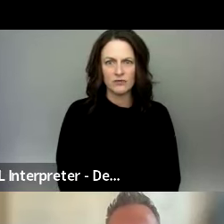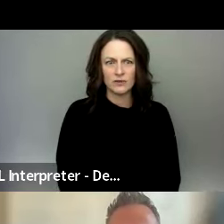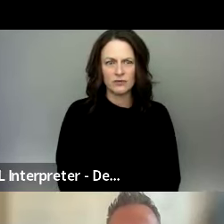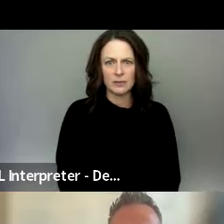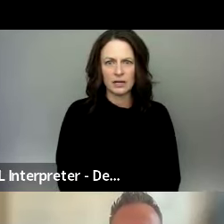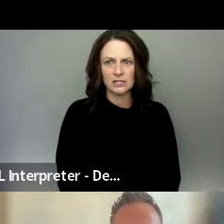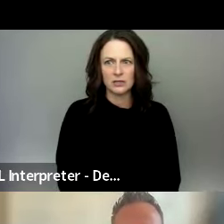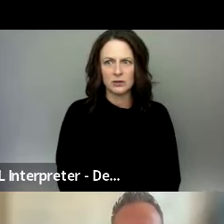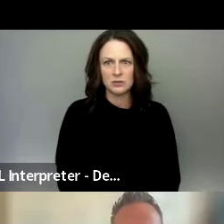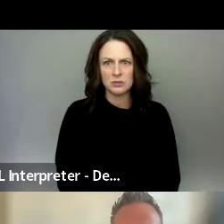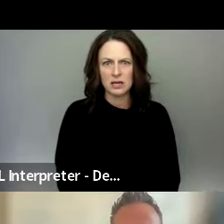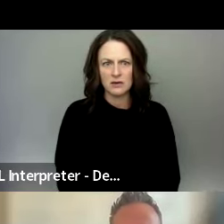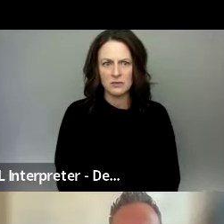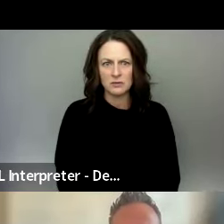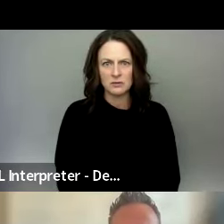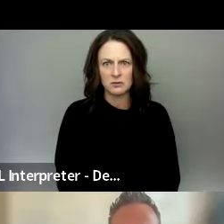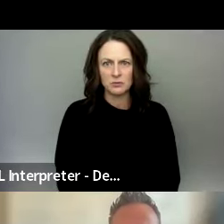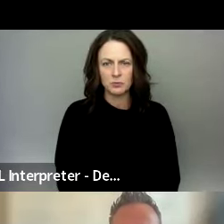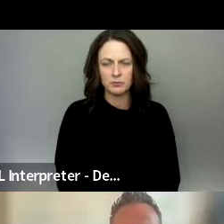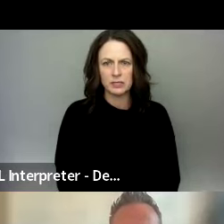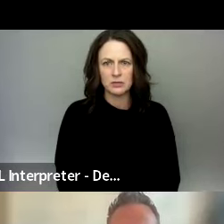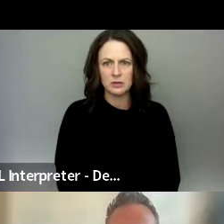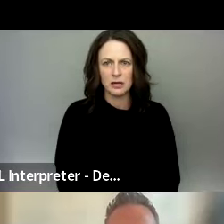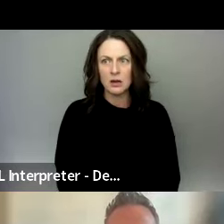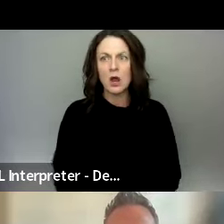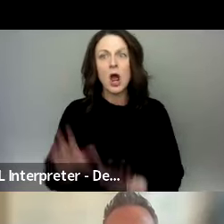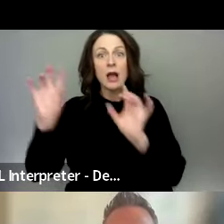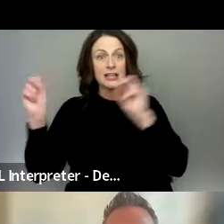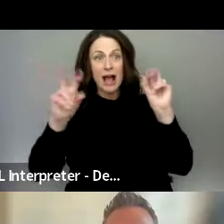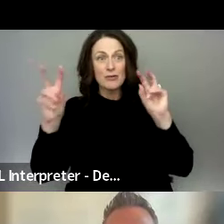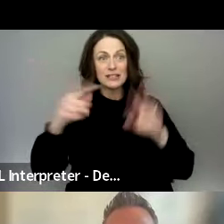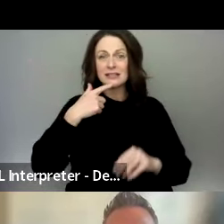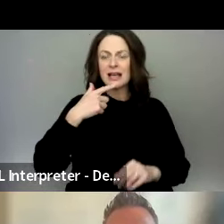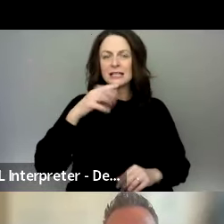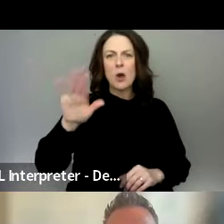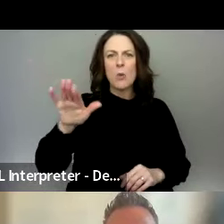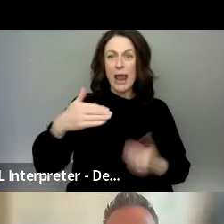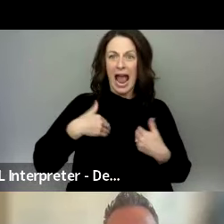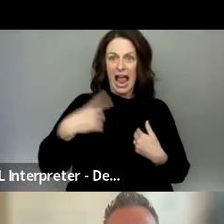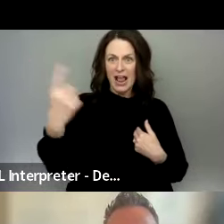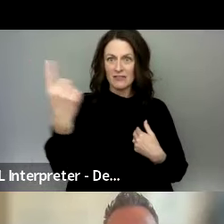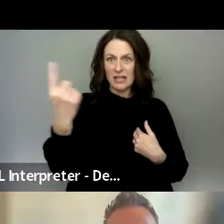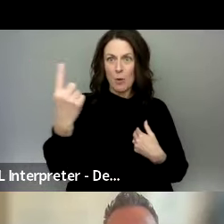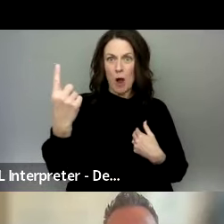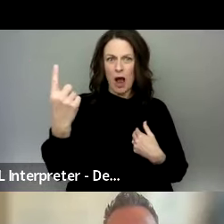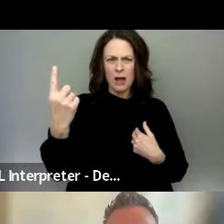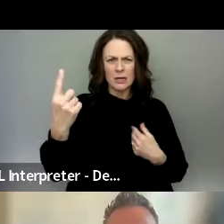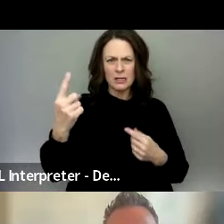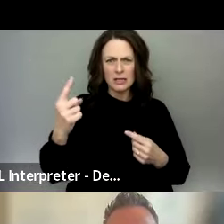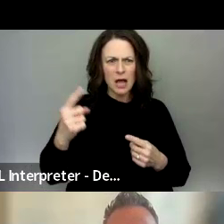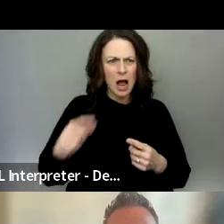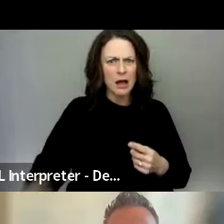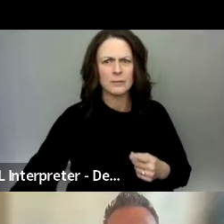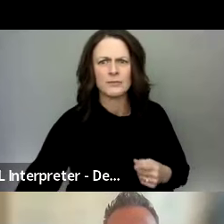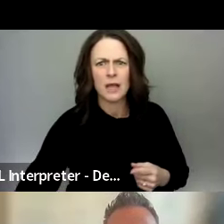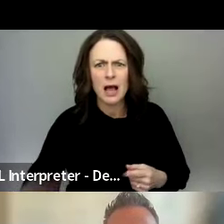so. If anybody needs to introduce themselves, please Well, do we that. have someone, but Zeno, I don't